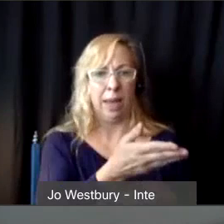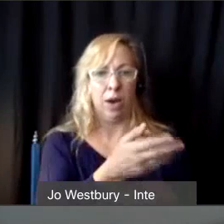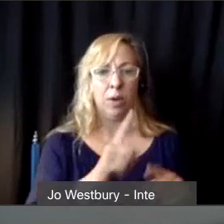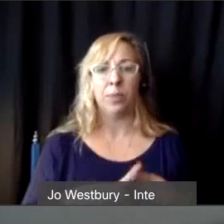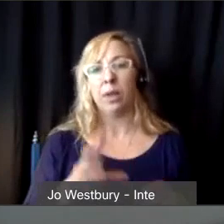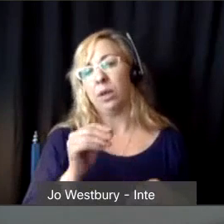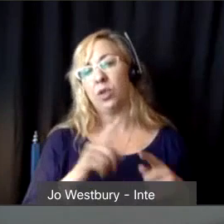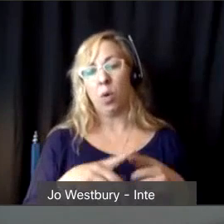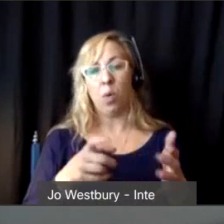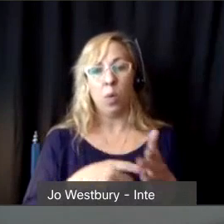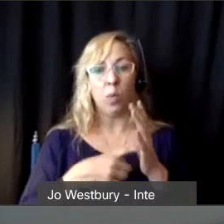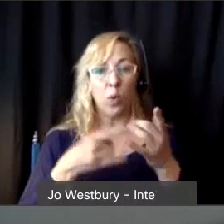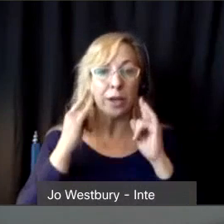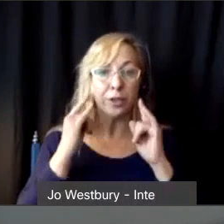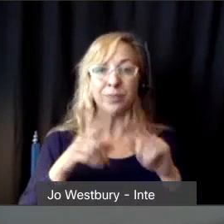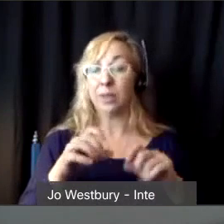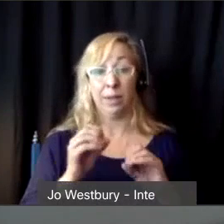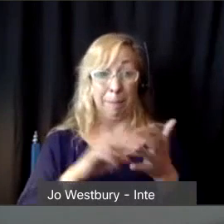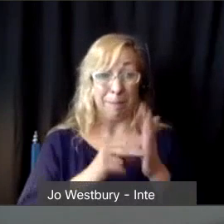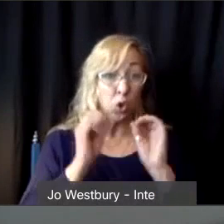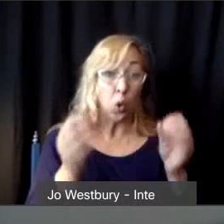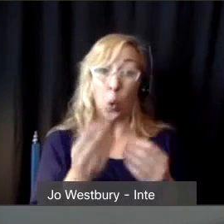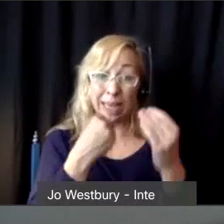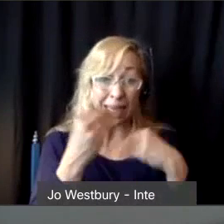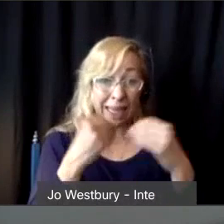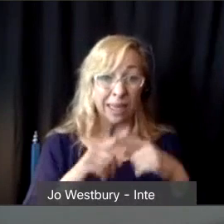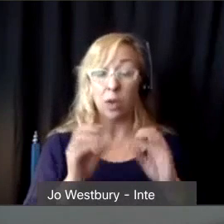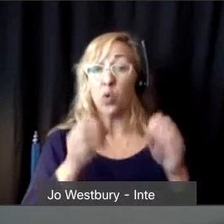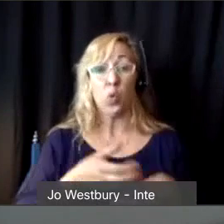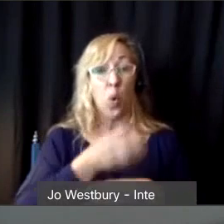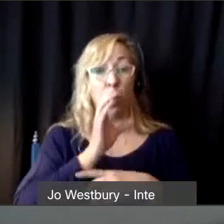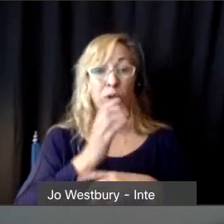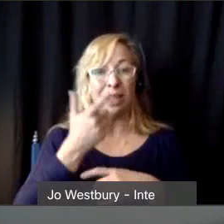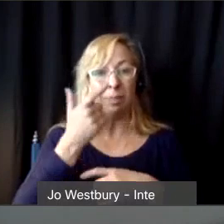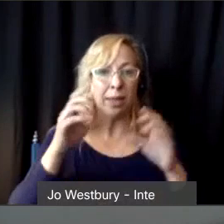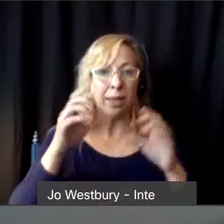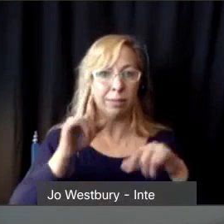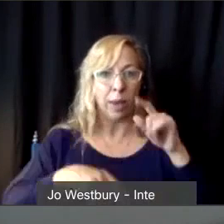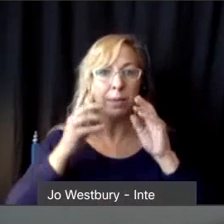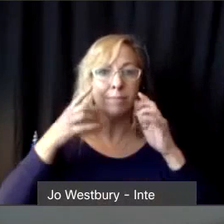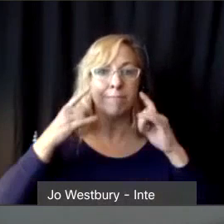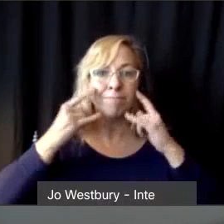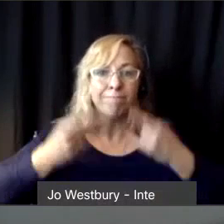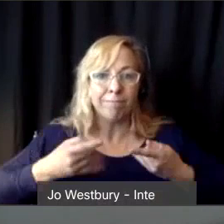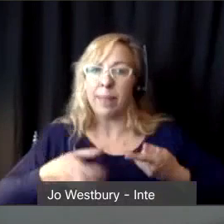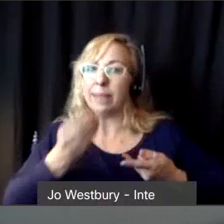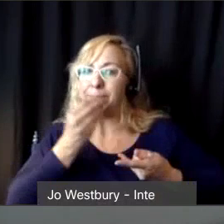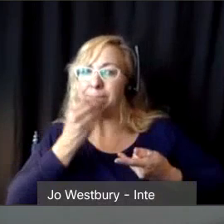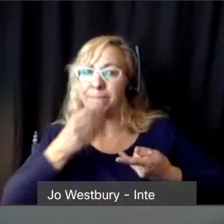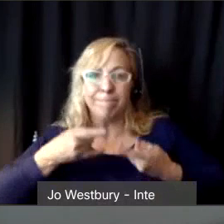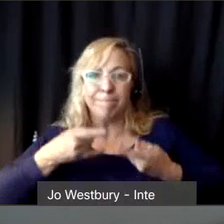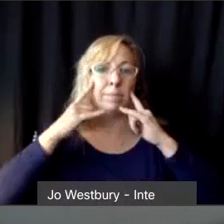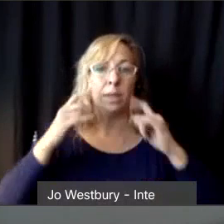drinking. After the visit is over, it is essential to make sure that you clean and disinfect the area where the visit